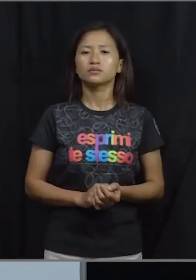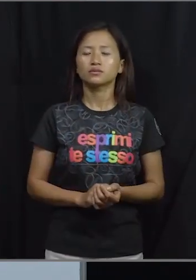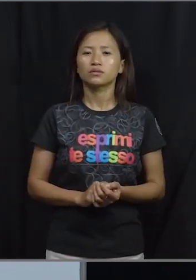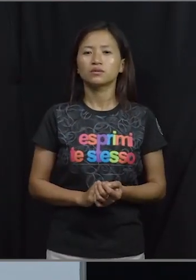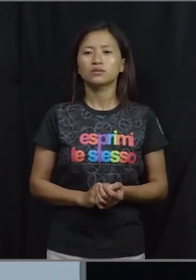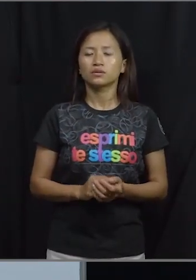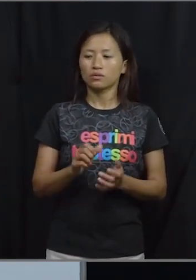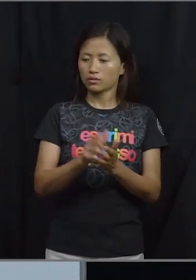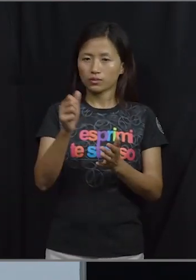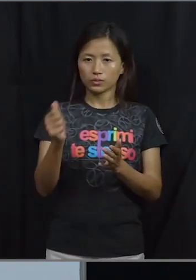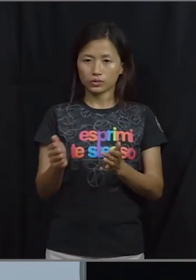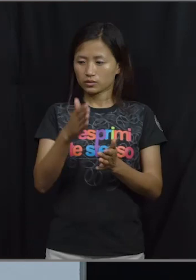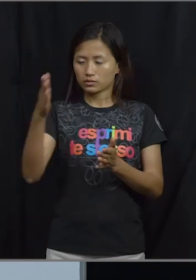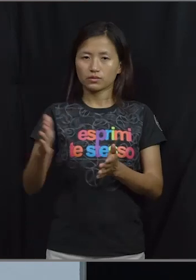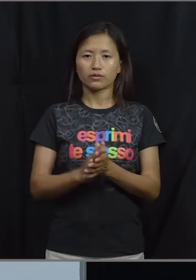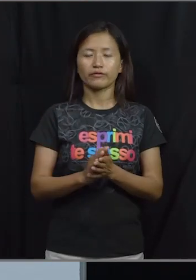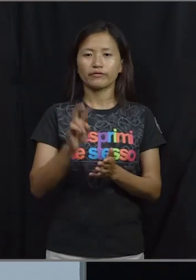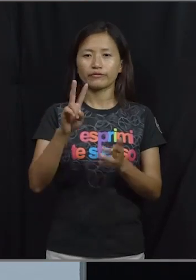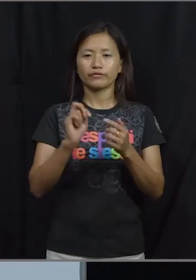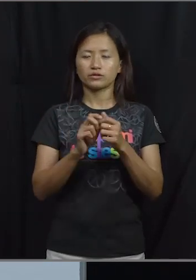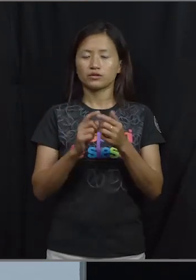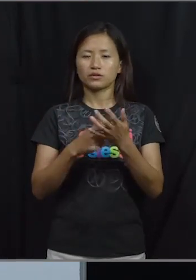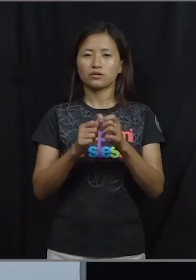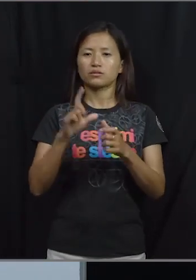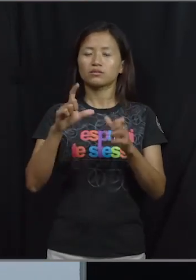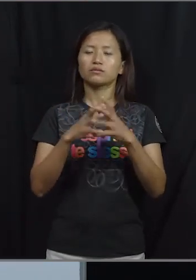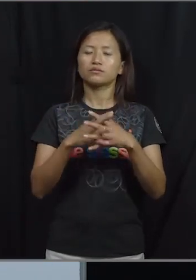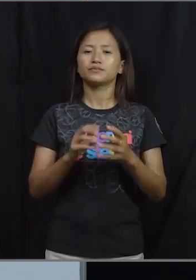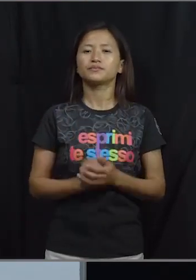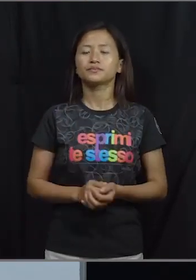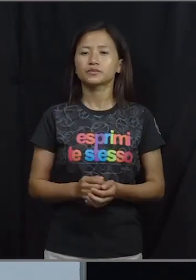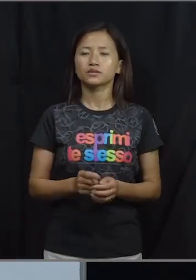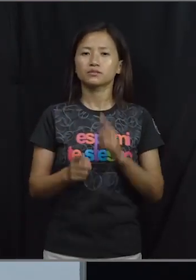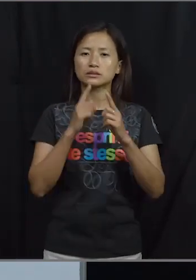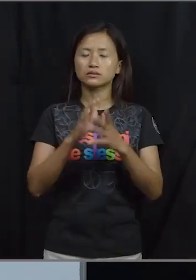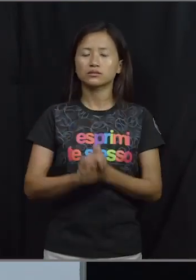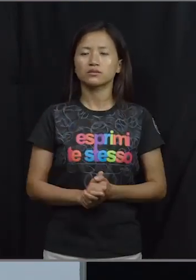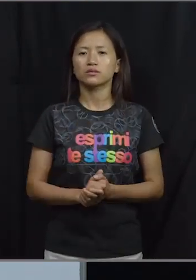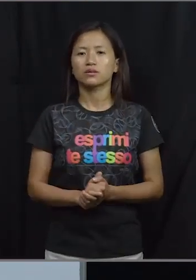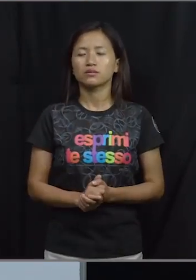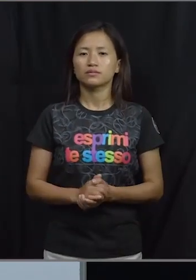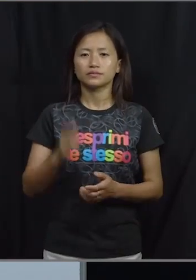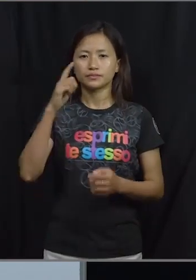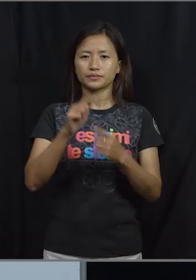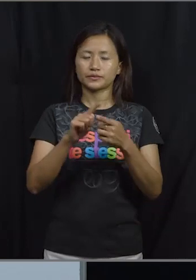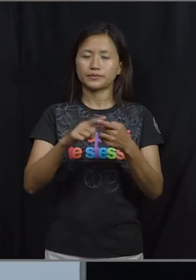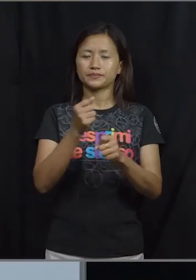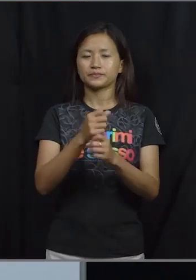is the opposite of law of variation. Okay, how is that so? I'll try to explain it to you. For